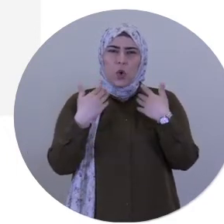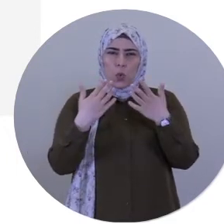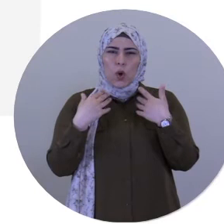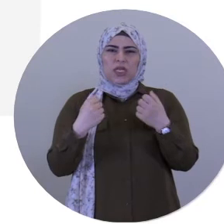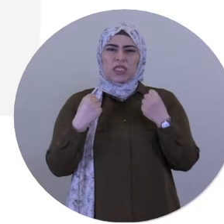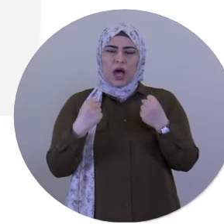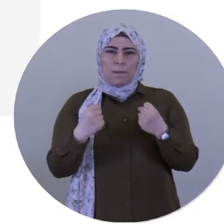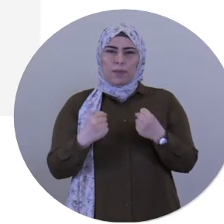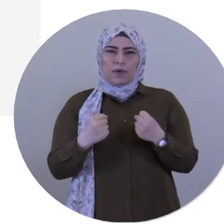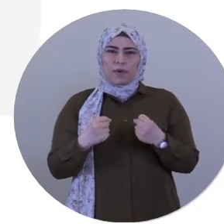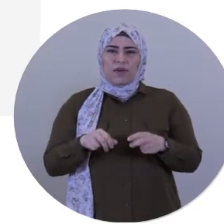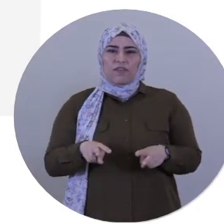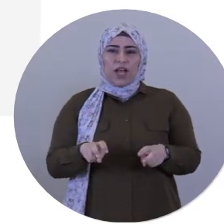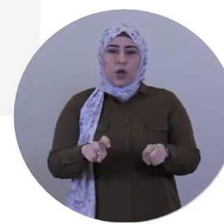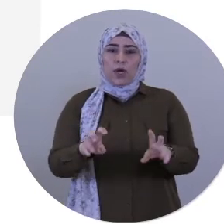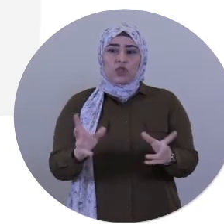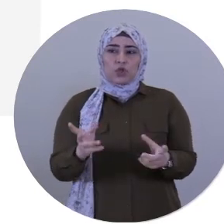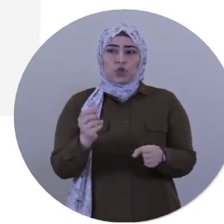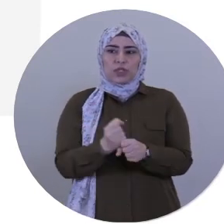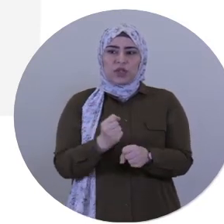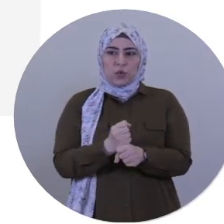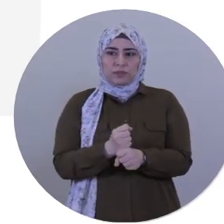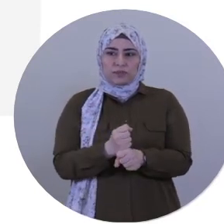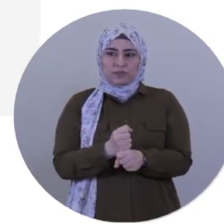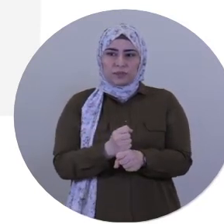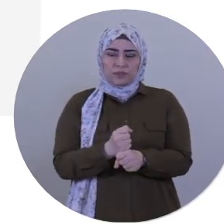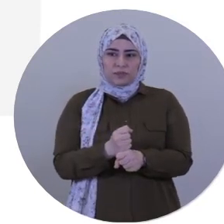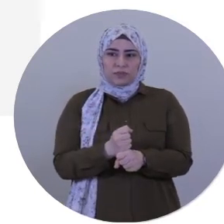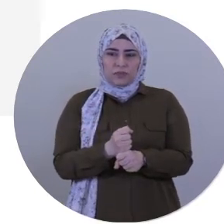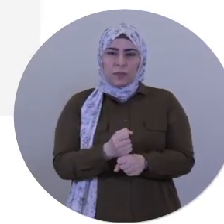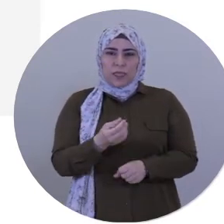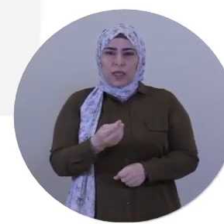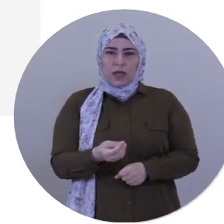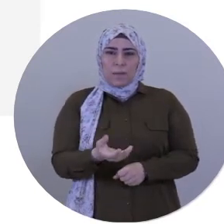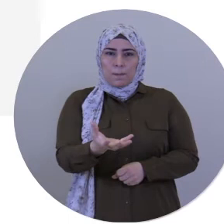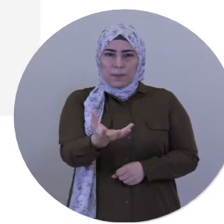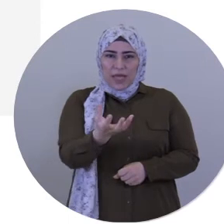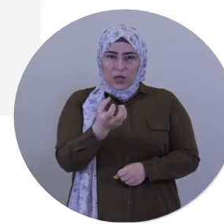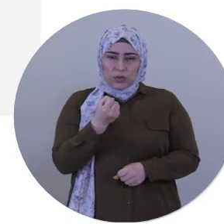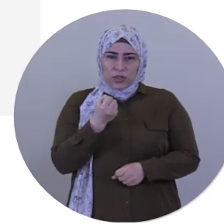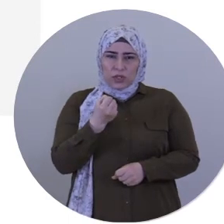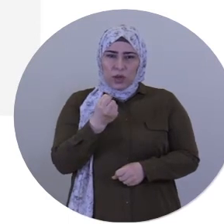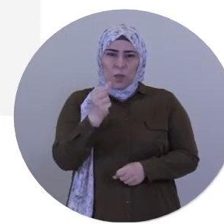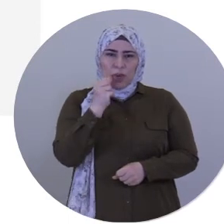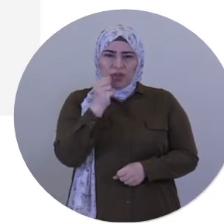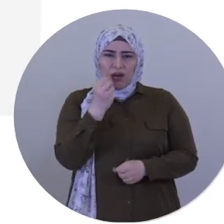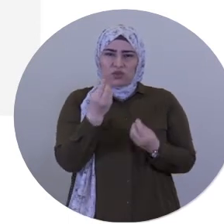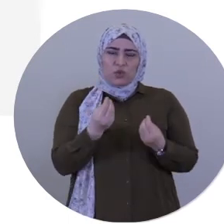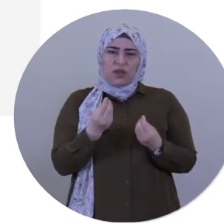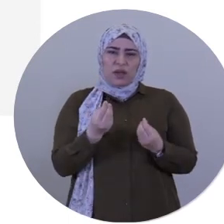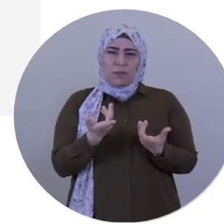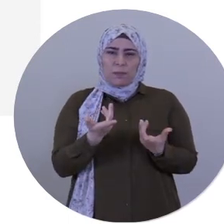distances. They get what liquid they need from the sap of food plants and from night dew on leaves or